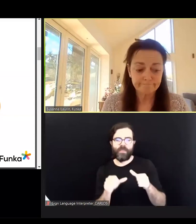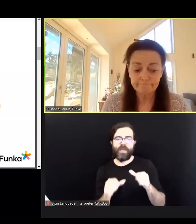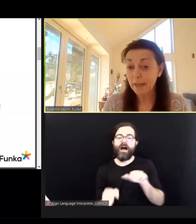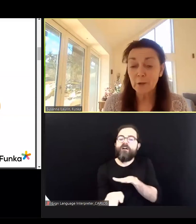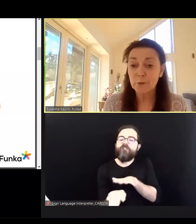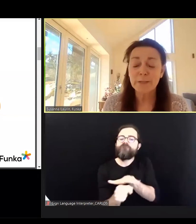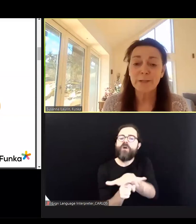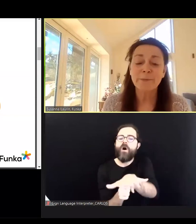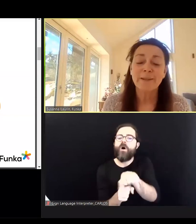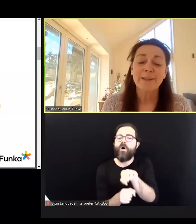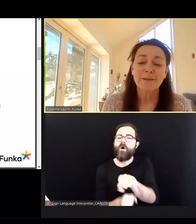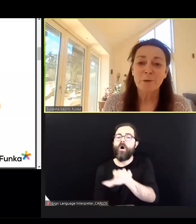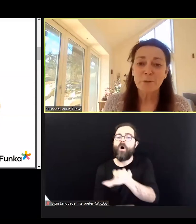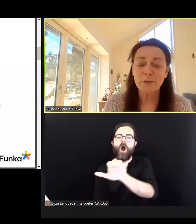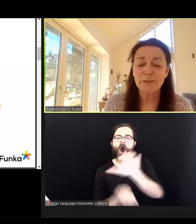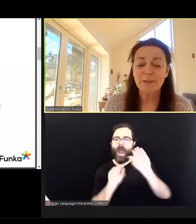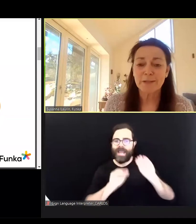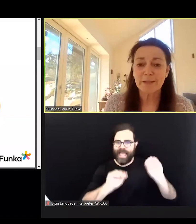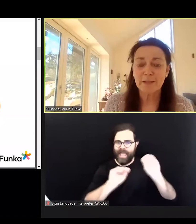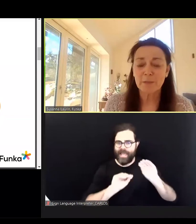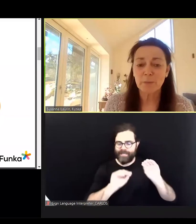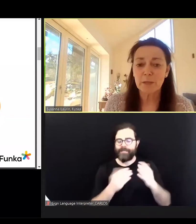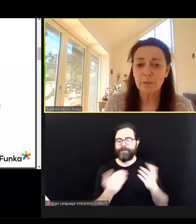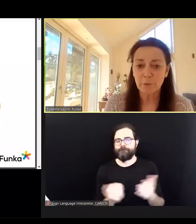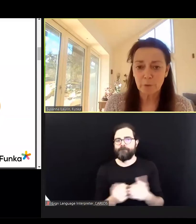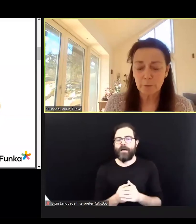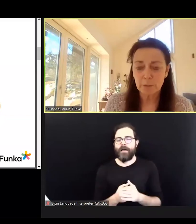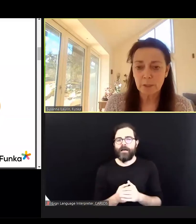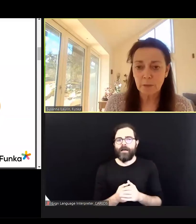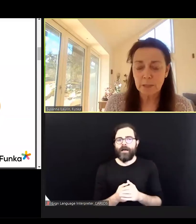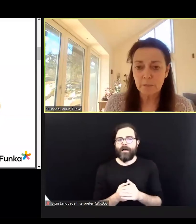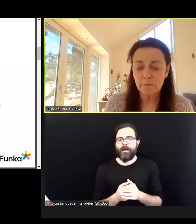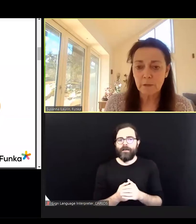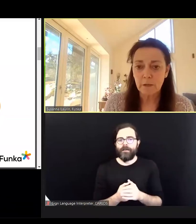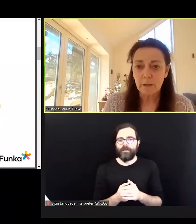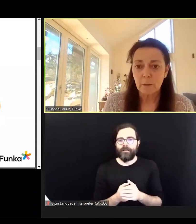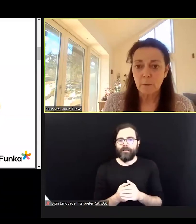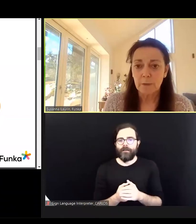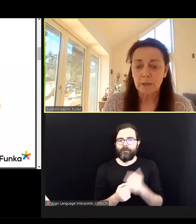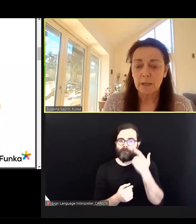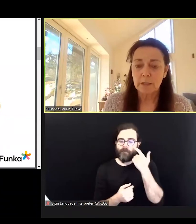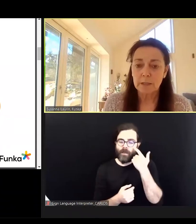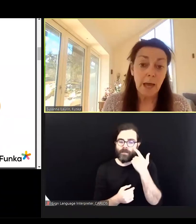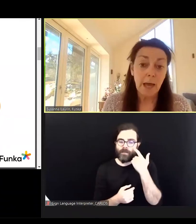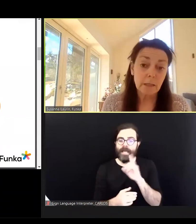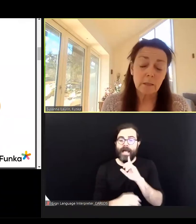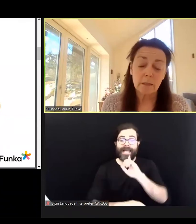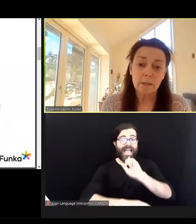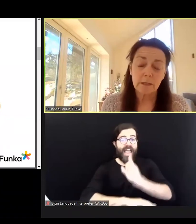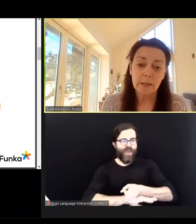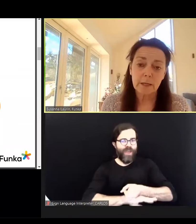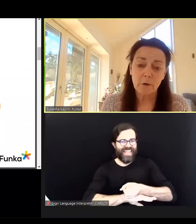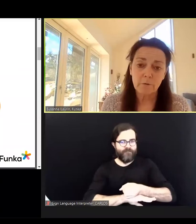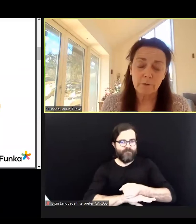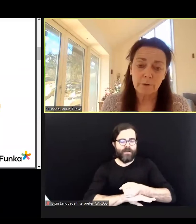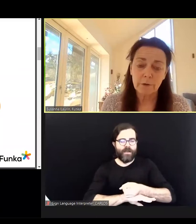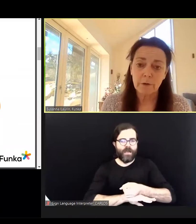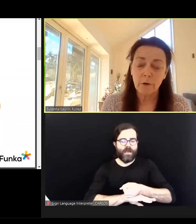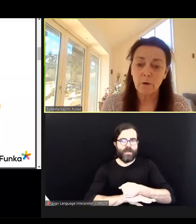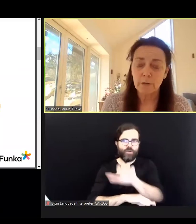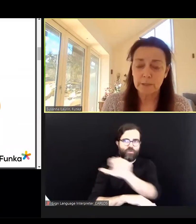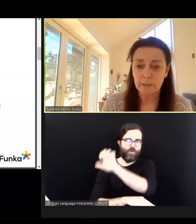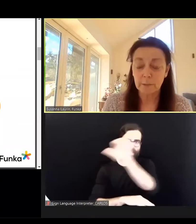know exactly which of the flagship initiatives will be most successful, but it's a very interesting read, and it's also not a very long document. So